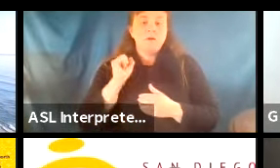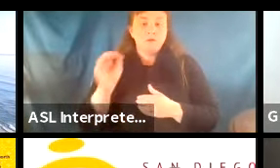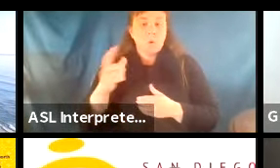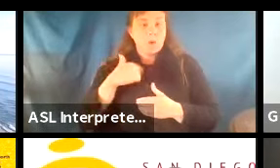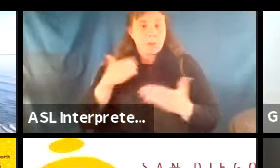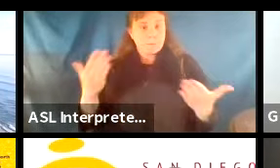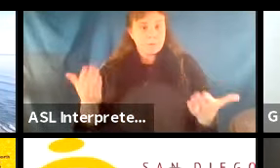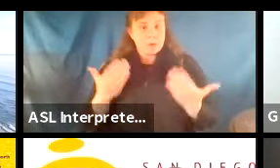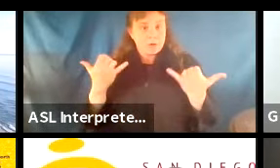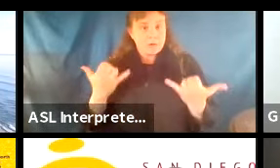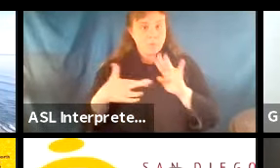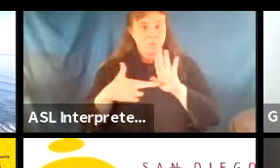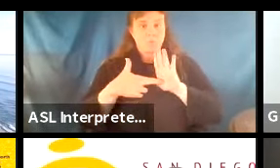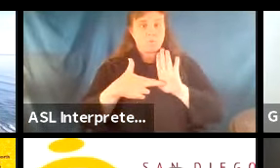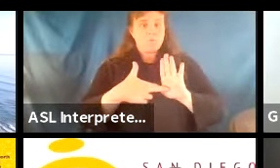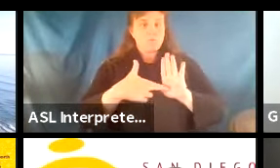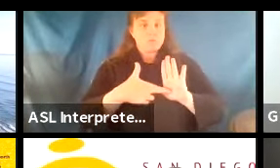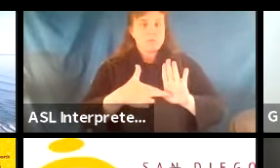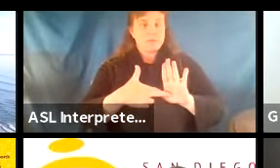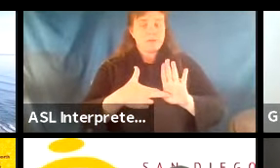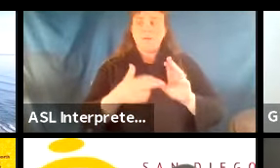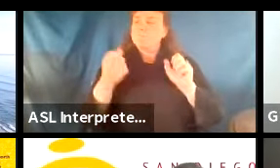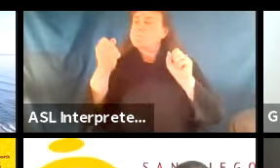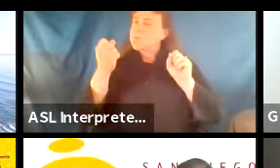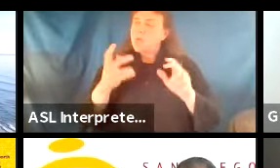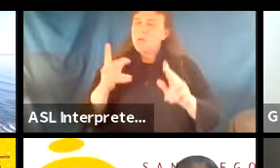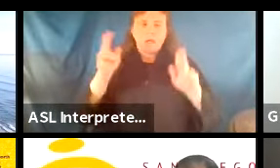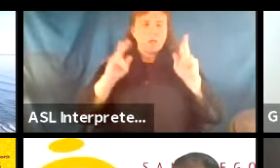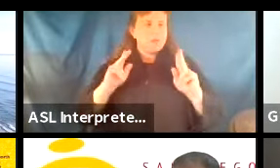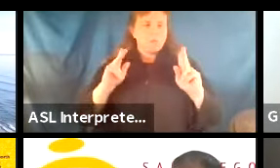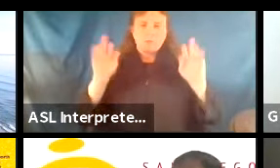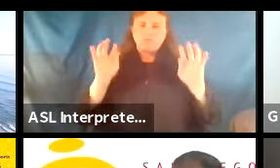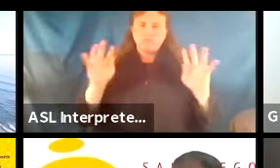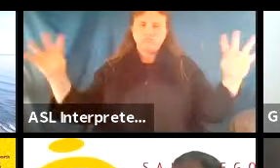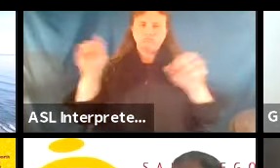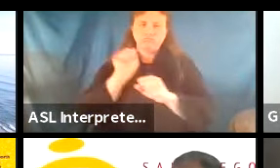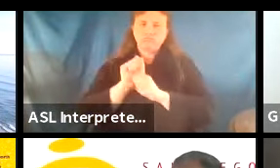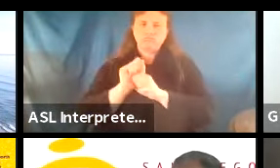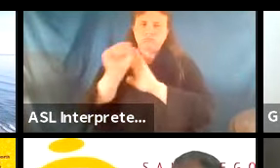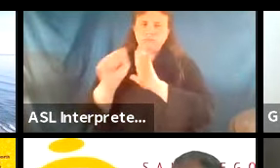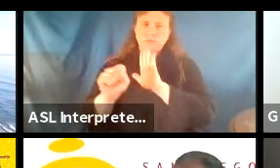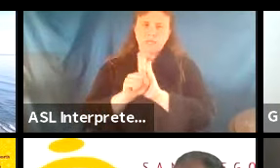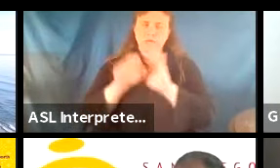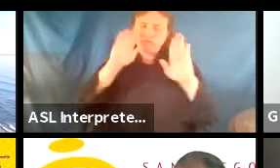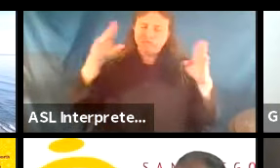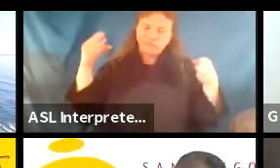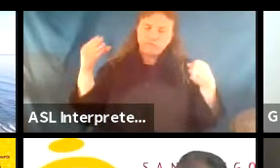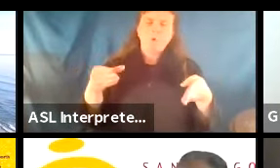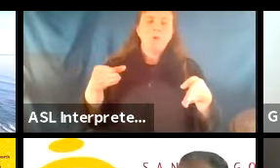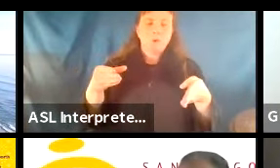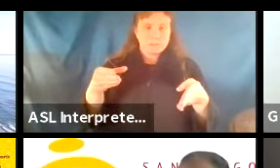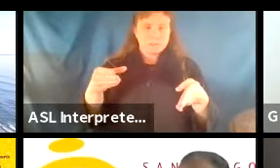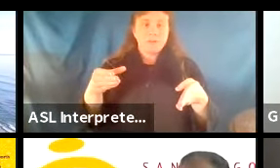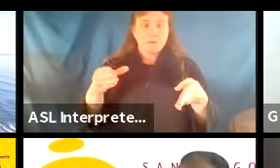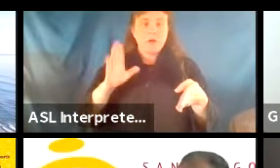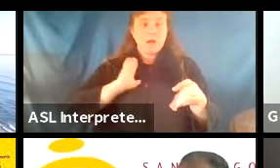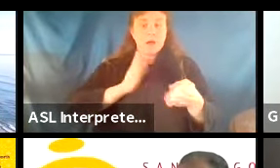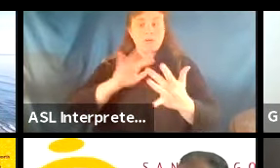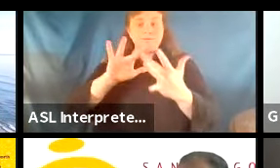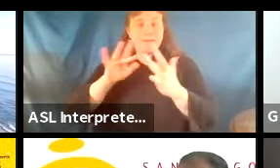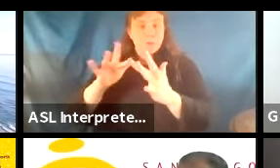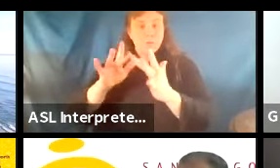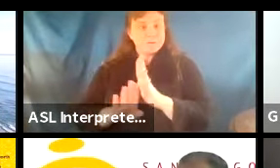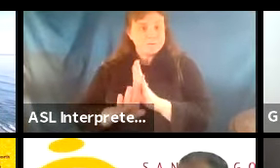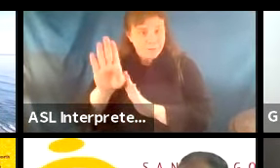here just as a representative of so many people at the state with great work and really focused on not only our network development